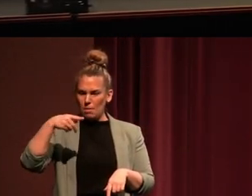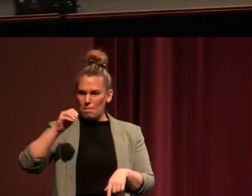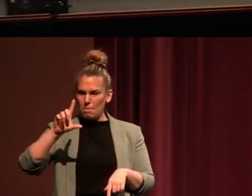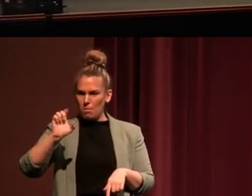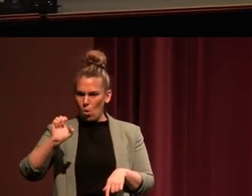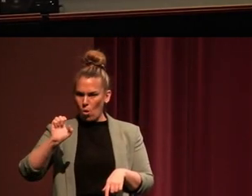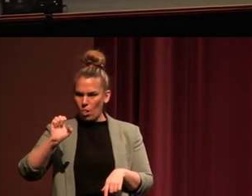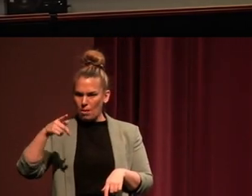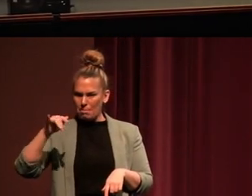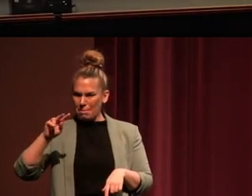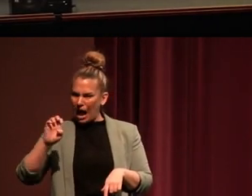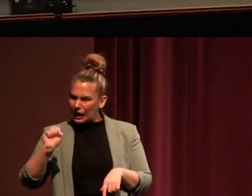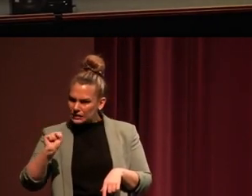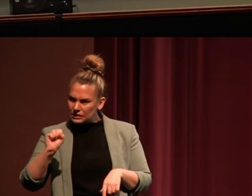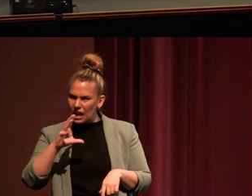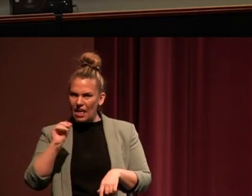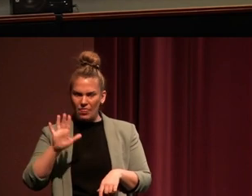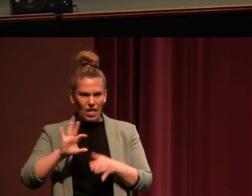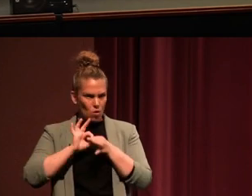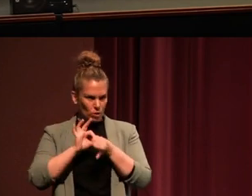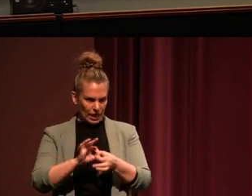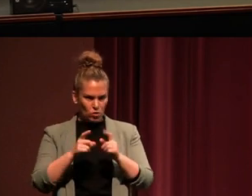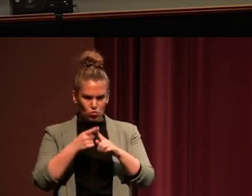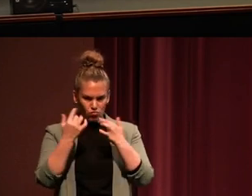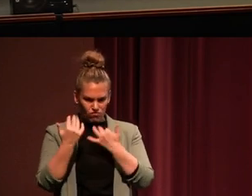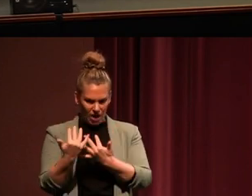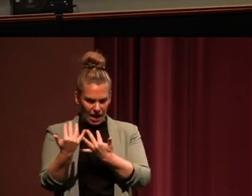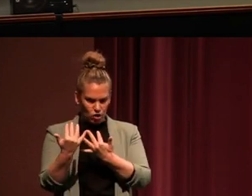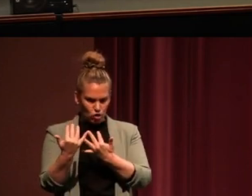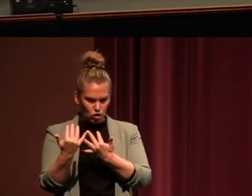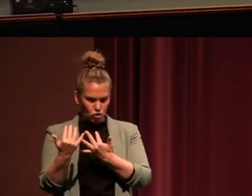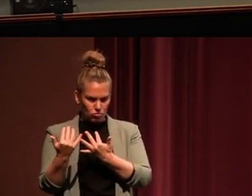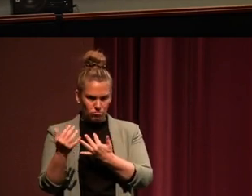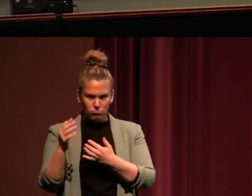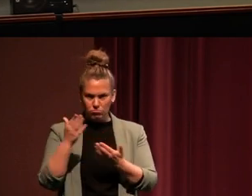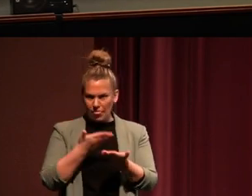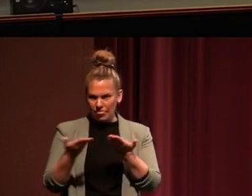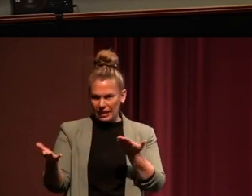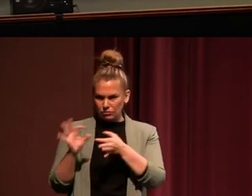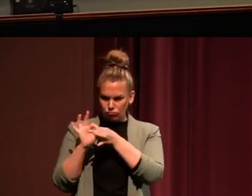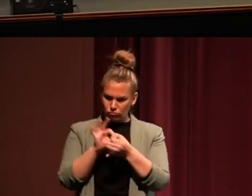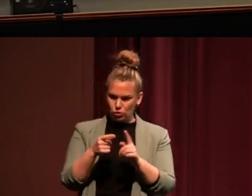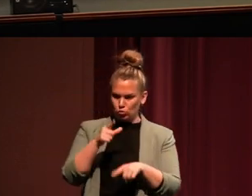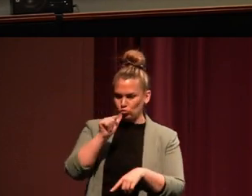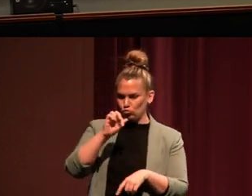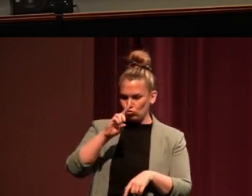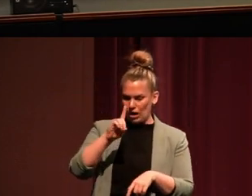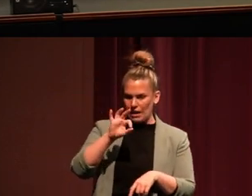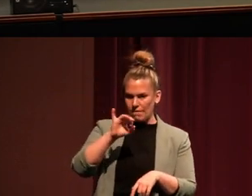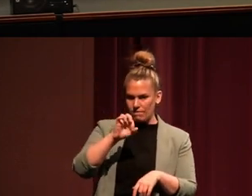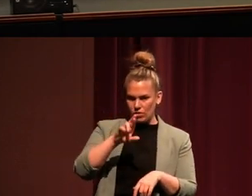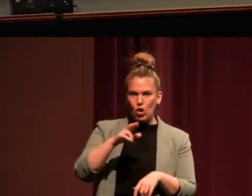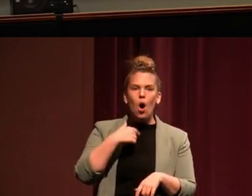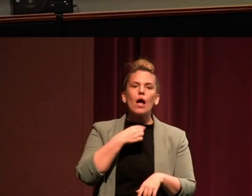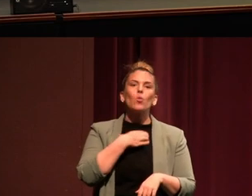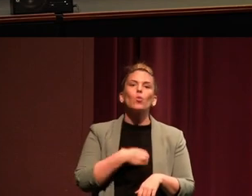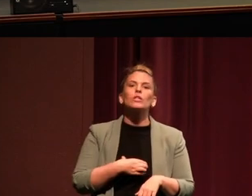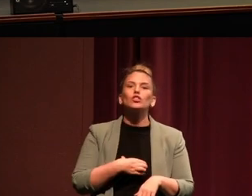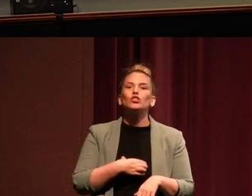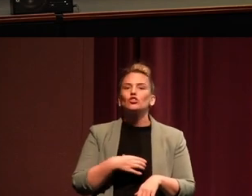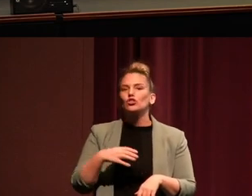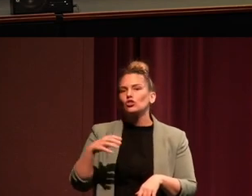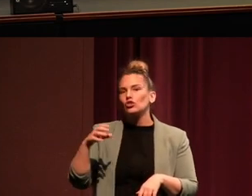fire. And their effect compared to things like grand firs. I wish Dr. Marshall were here, because